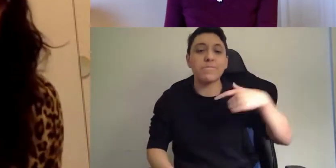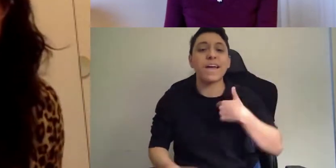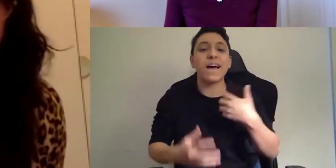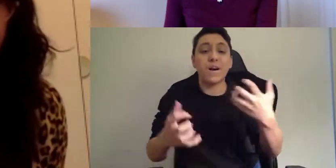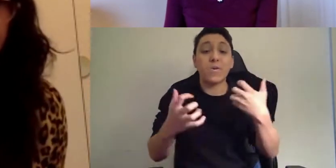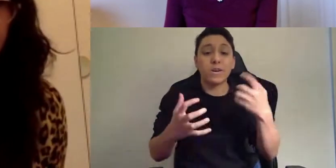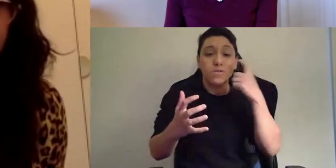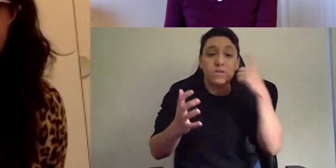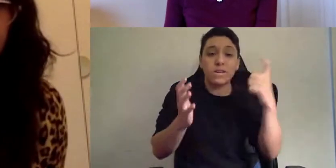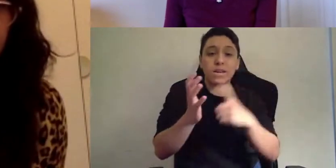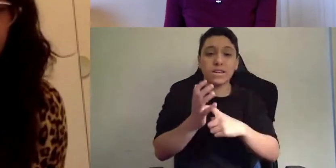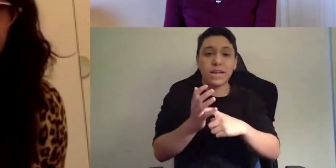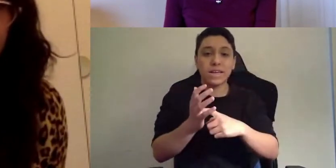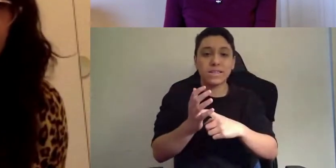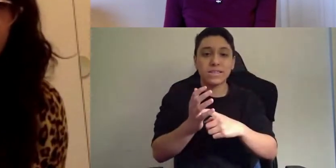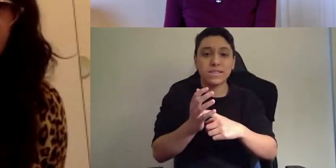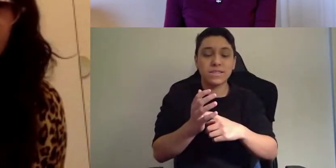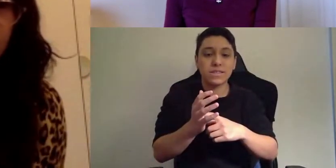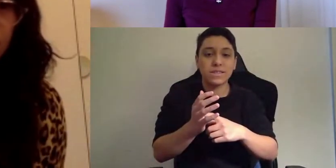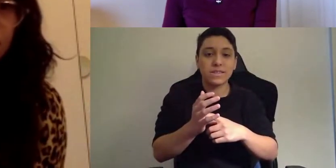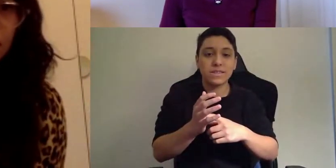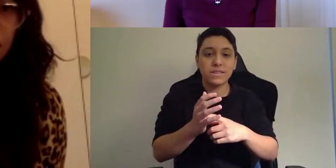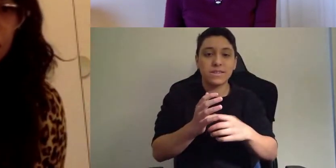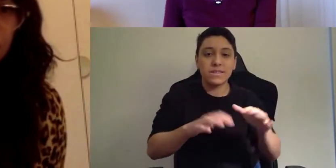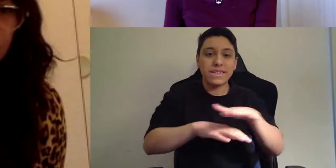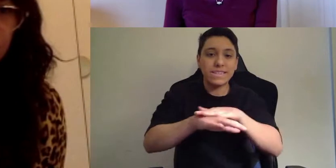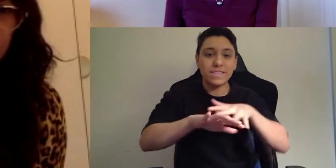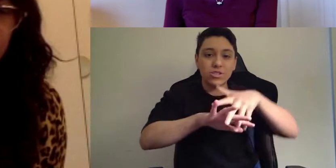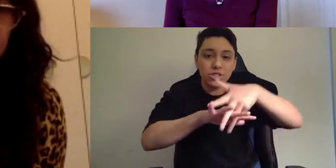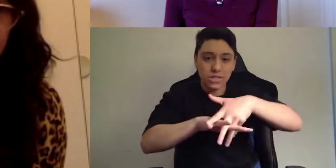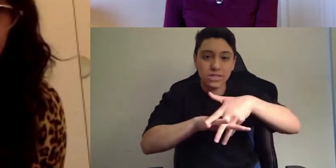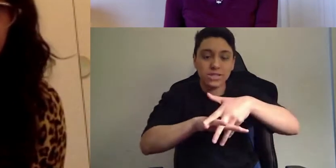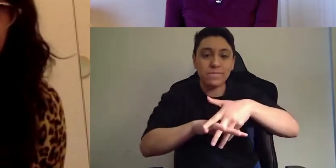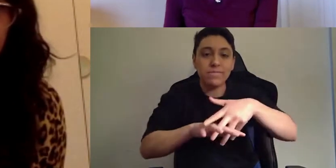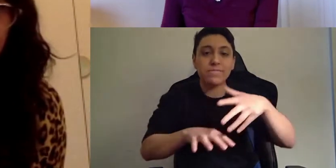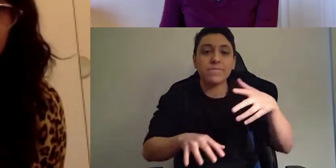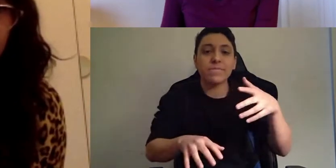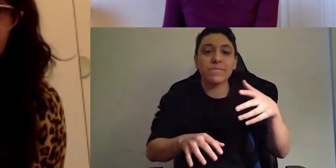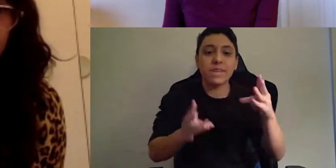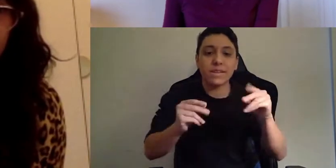land acknowledgement. I am in the land of the Snohomish tribe.